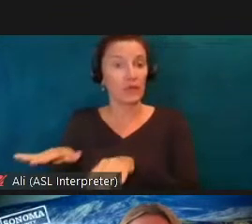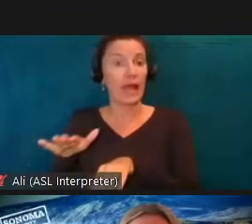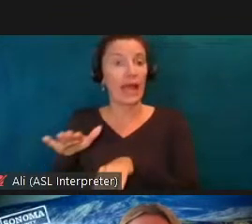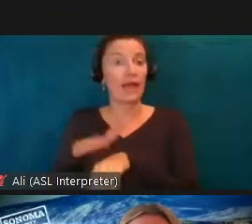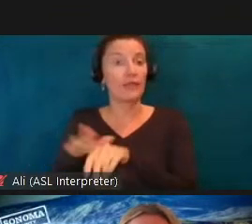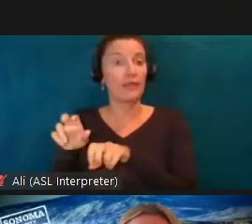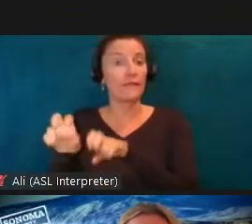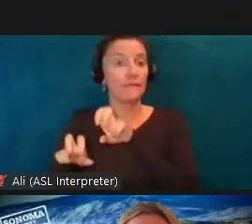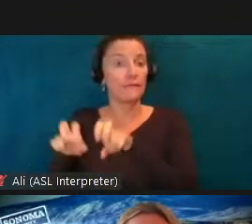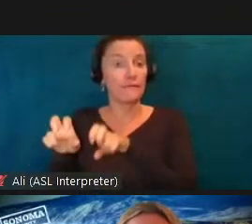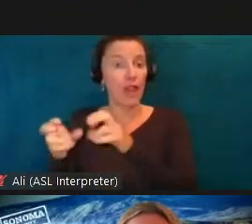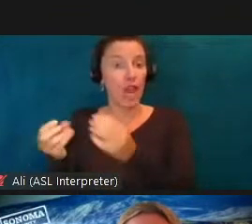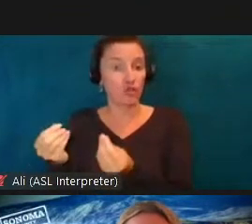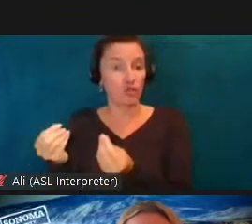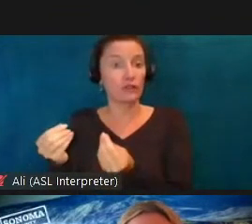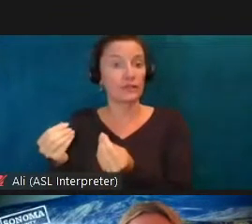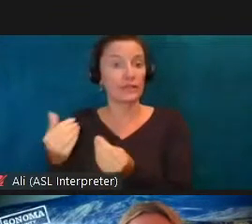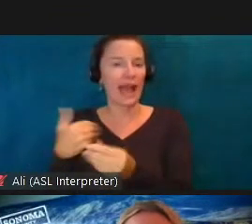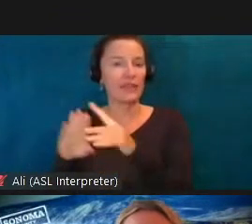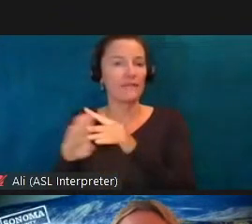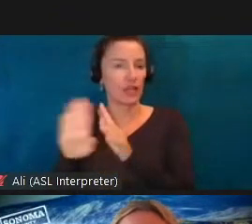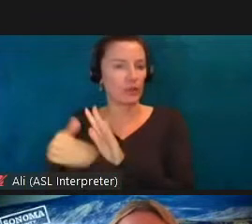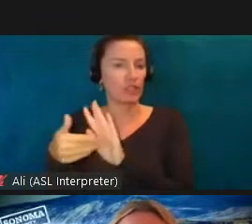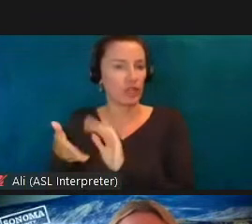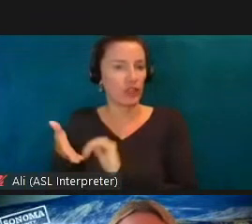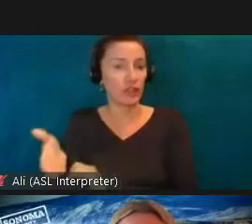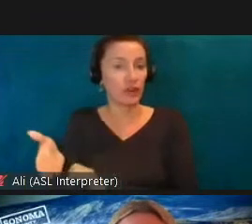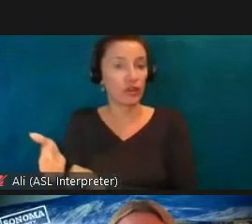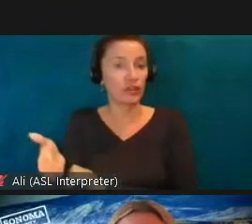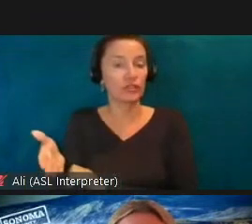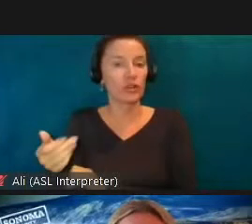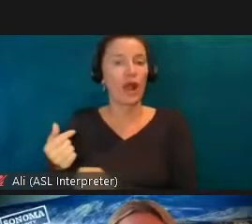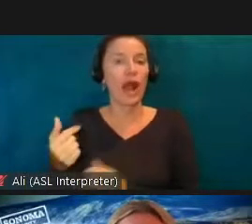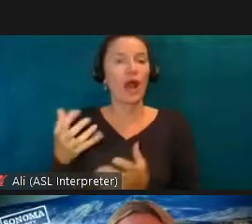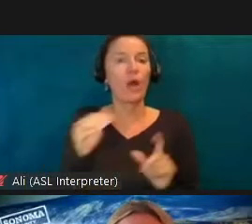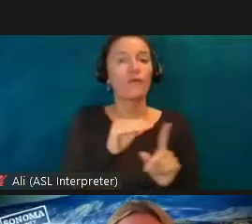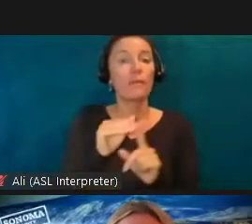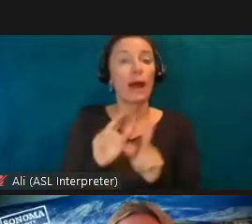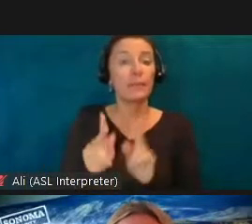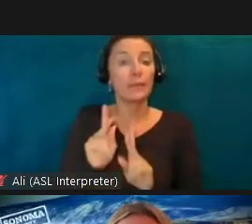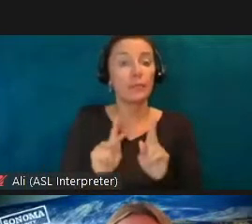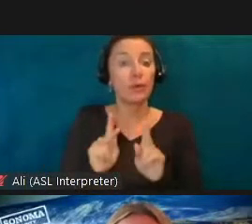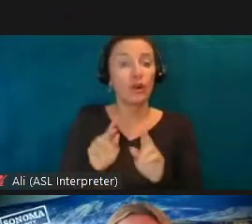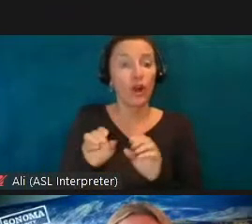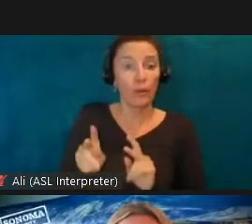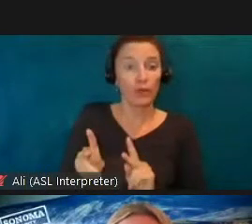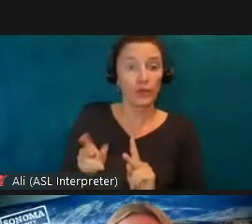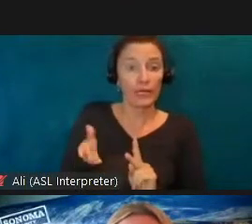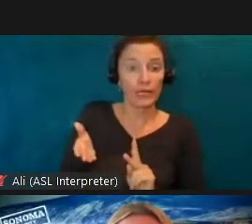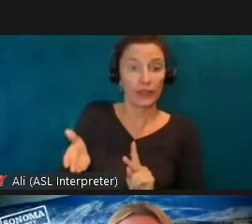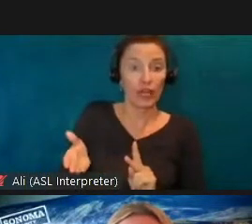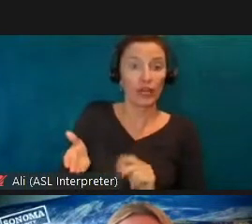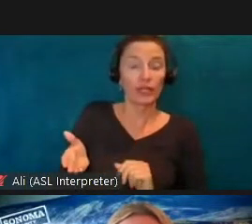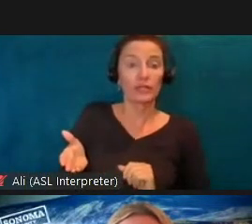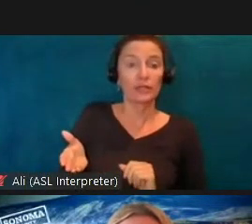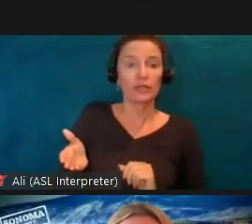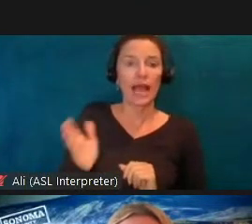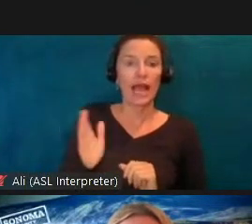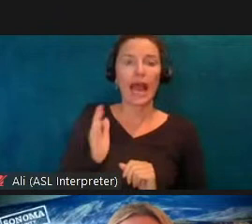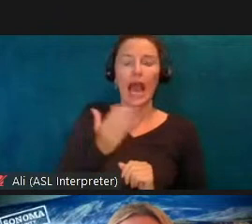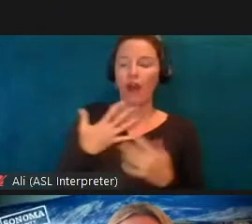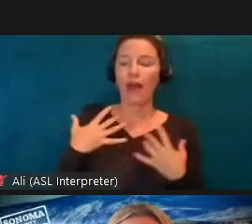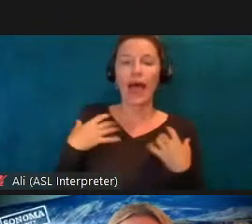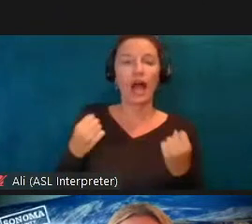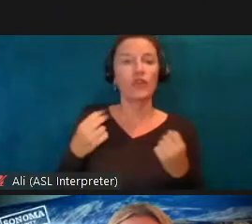I just wanted to assure people that the opportunity that is presented there is that our team, our Health and Human